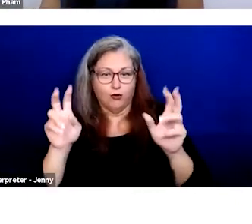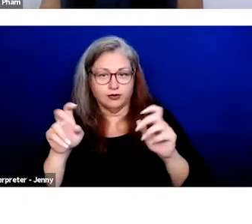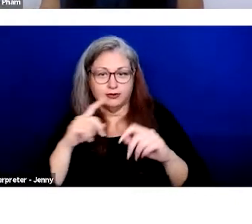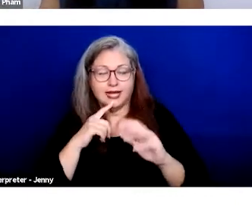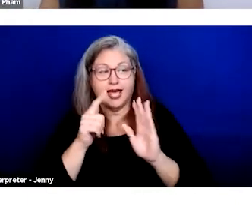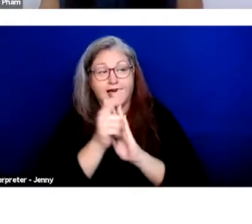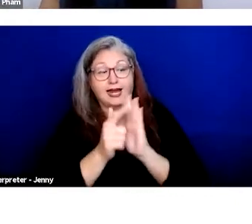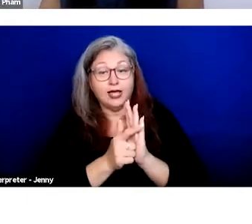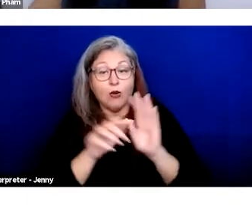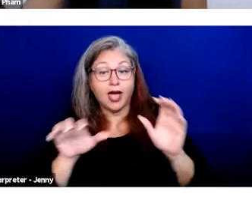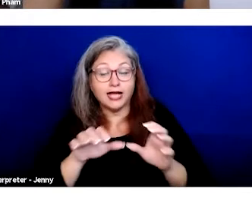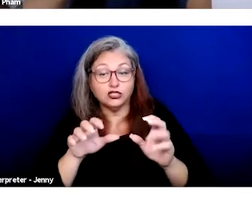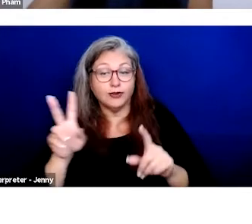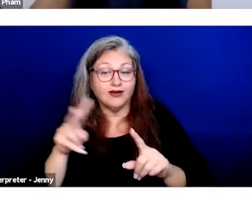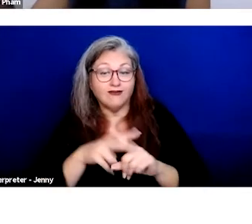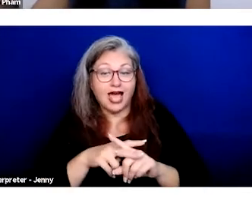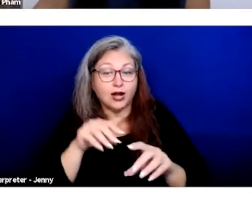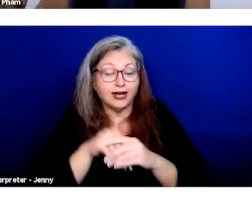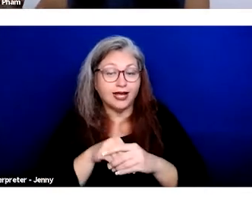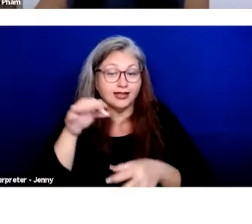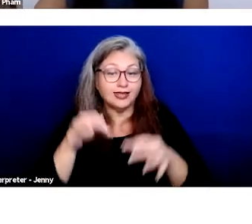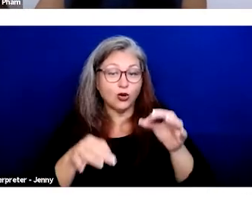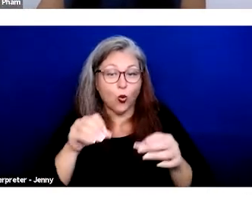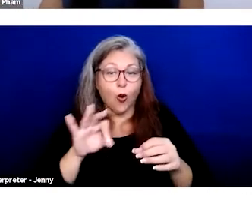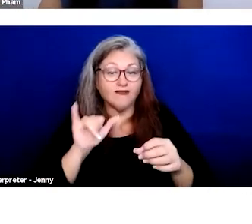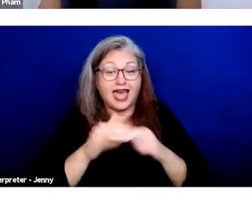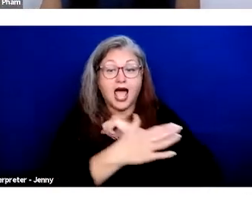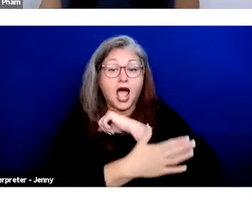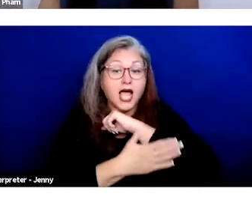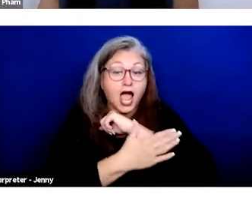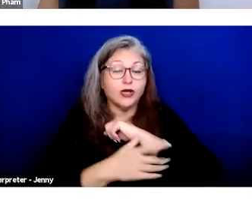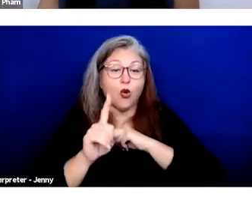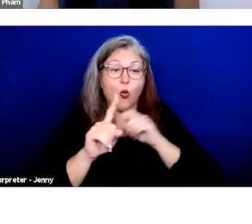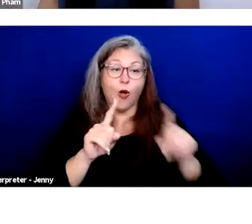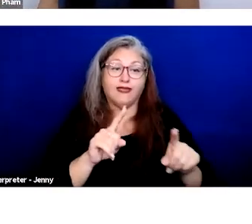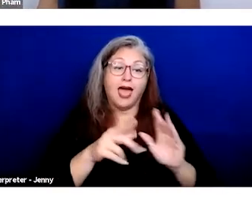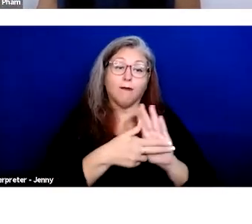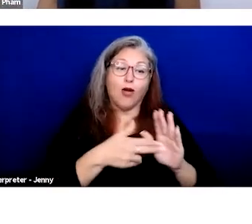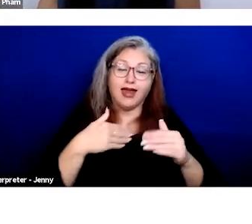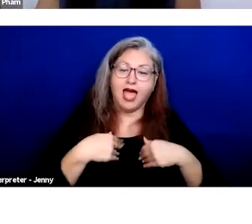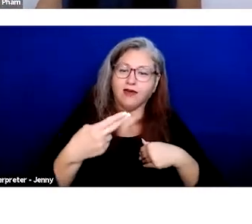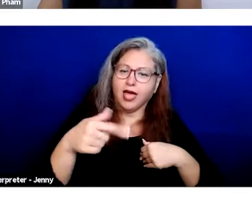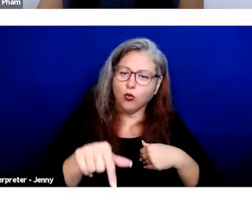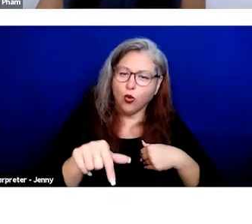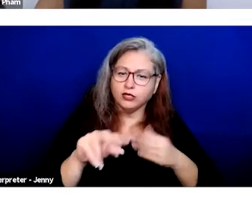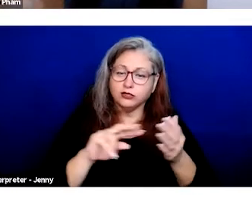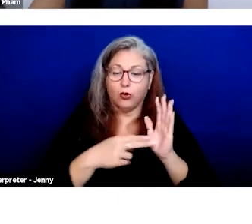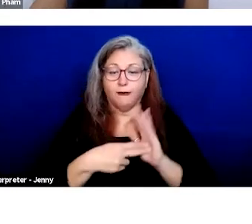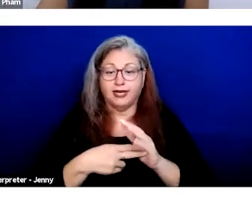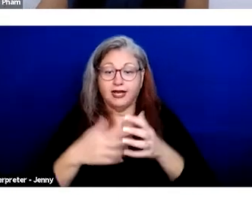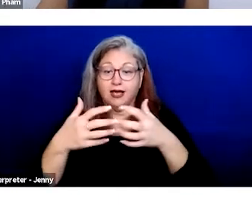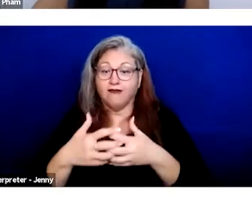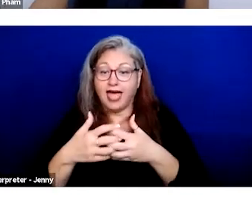legal action to be filed in the courts of the country where the brand is headquartered, right? So a factory